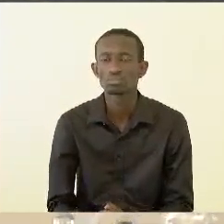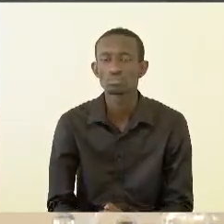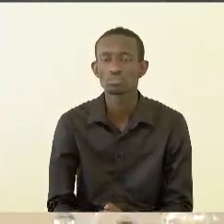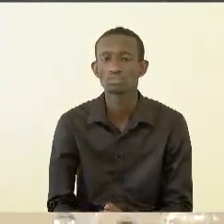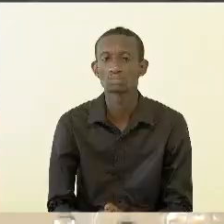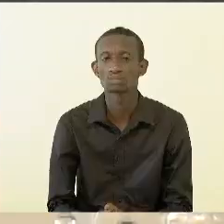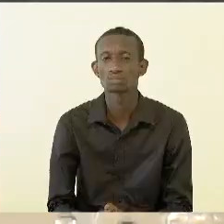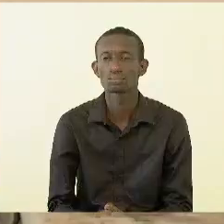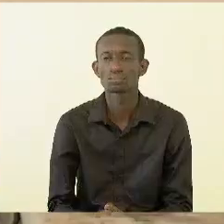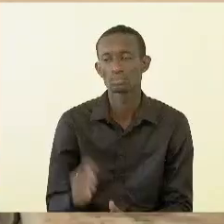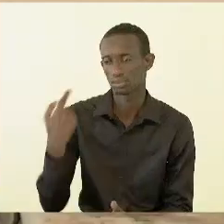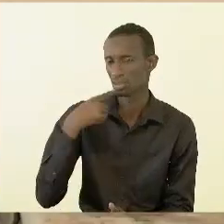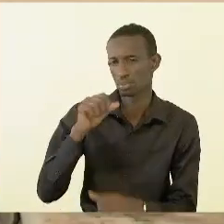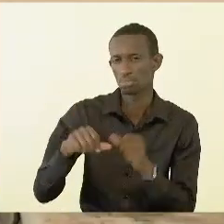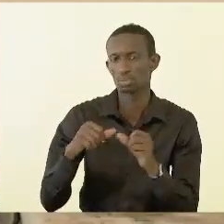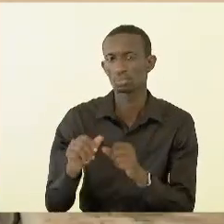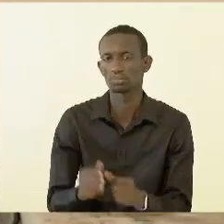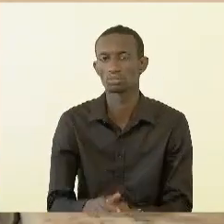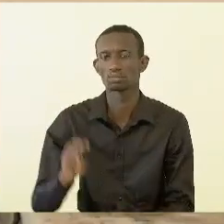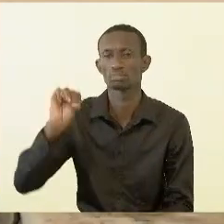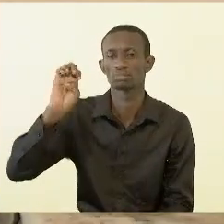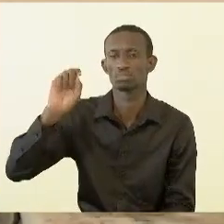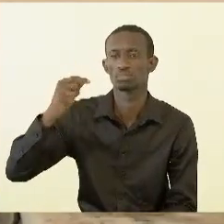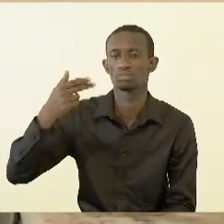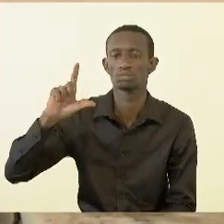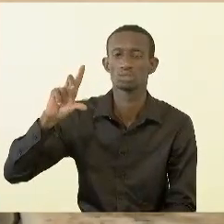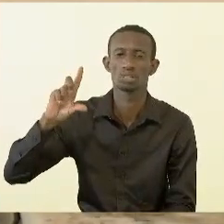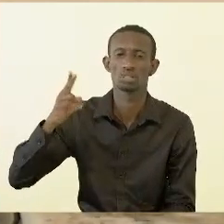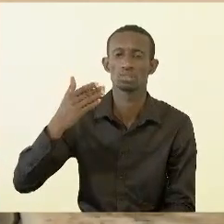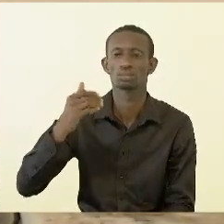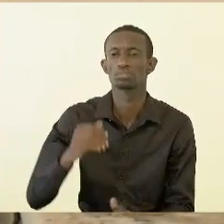We mentioned about the methyl orange.